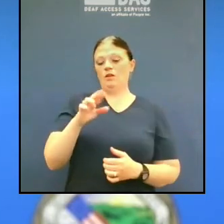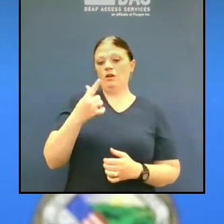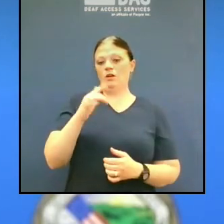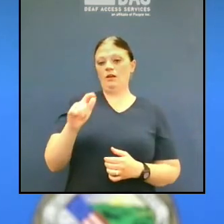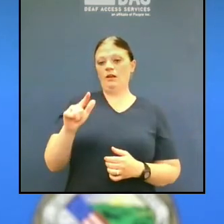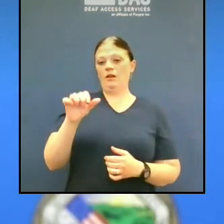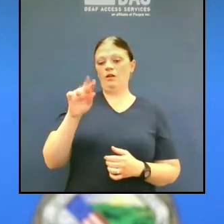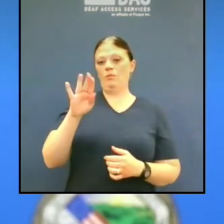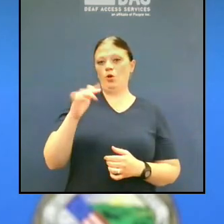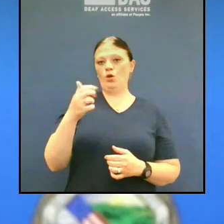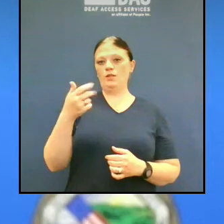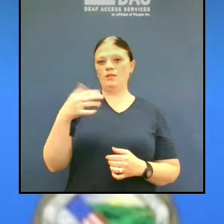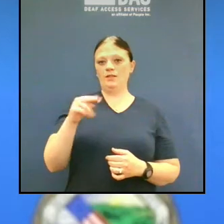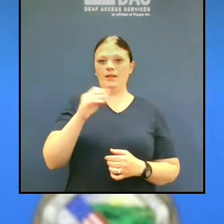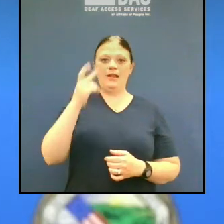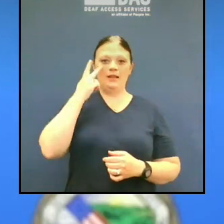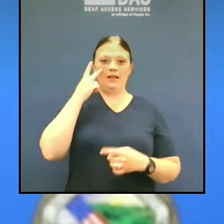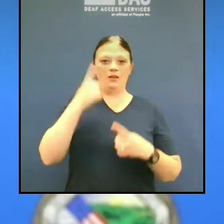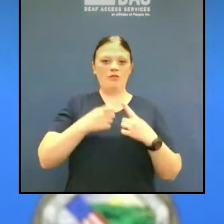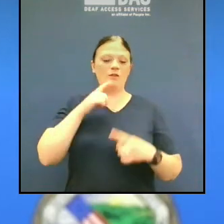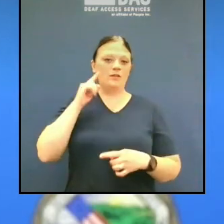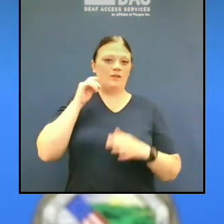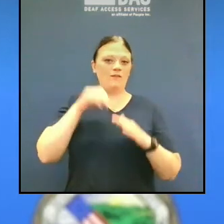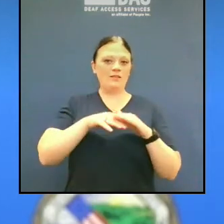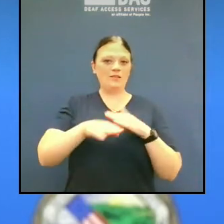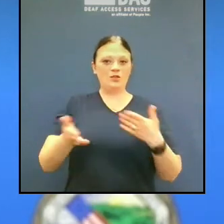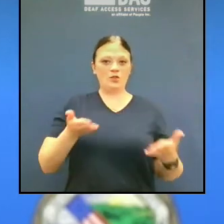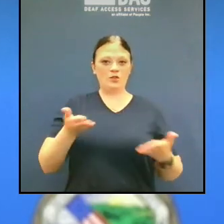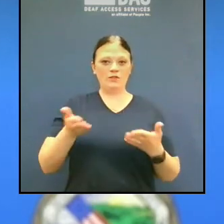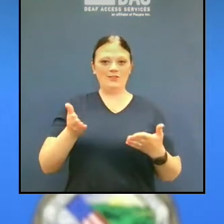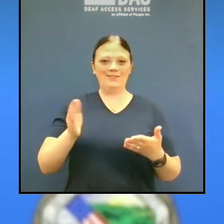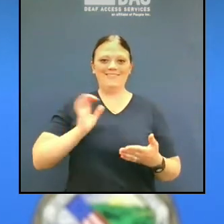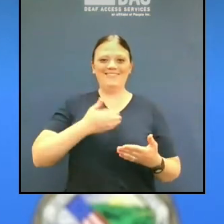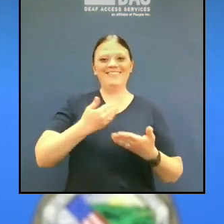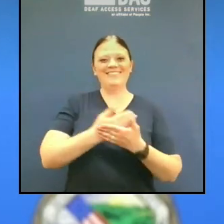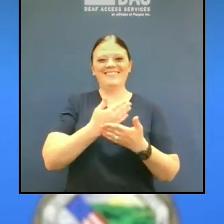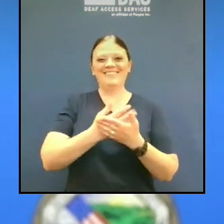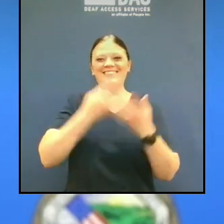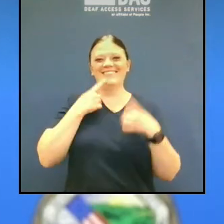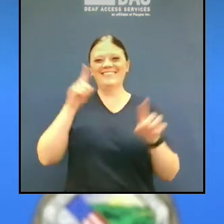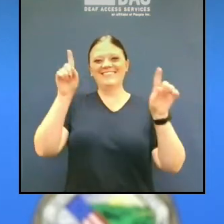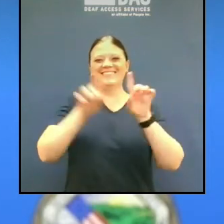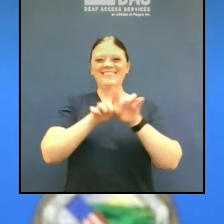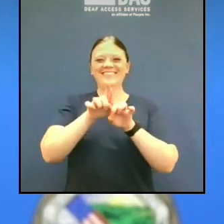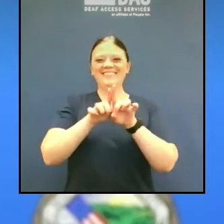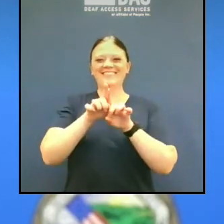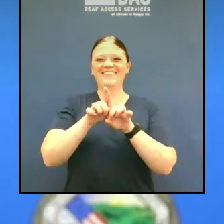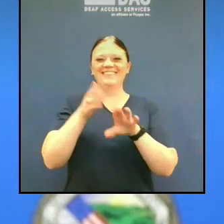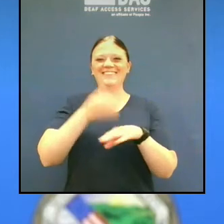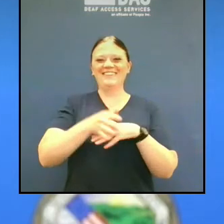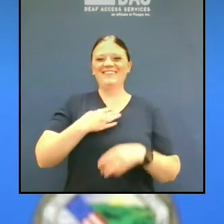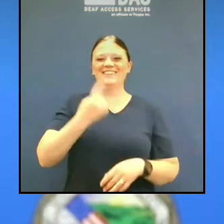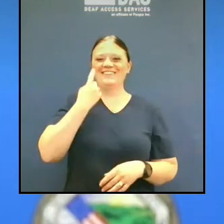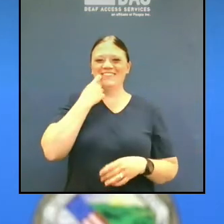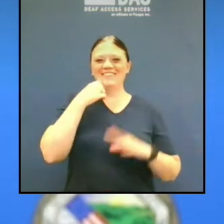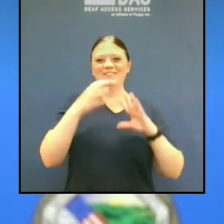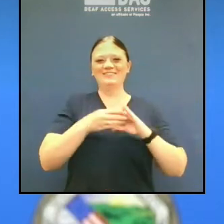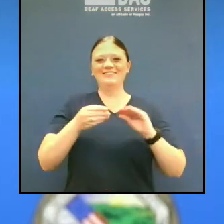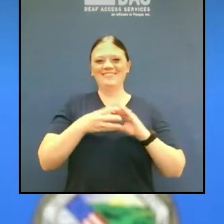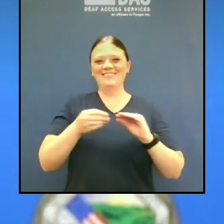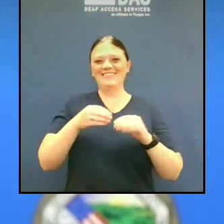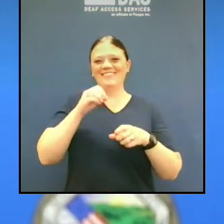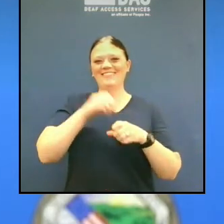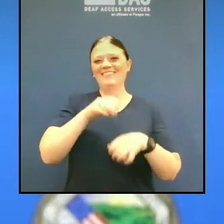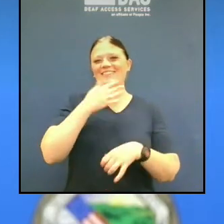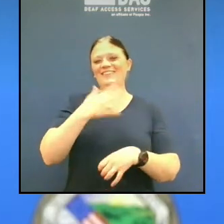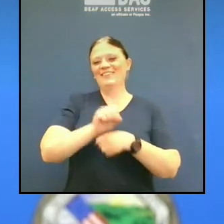from our Department of Health and Kendra from Deaf Access Services, our newest celebrity after her recent little story about her and the